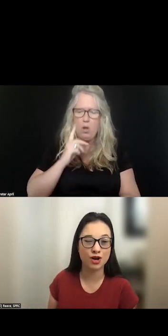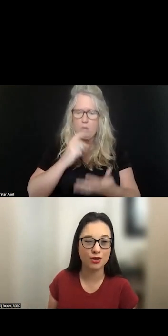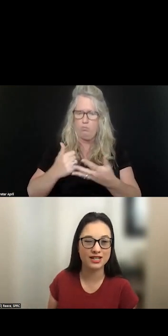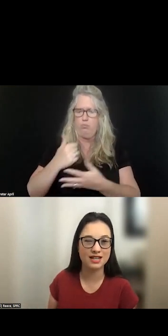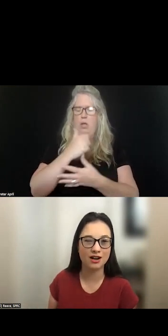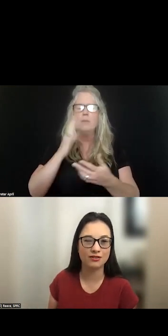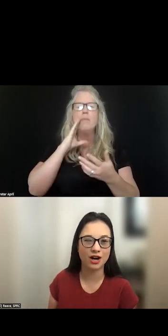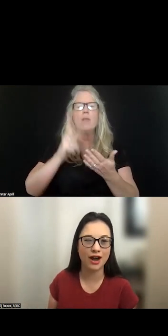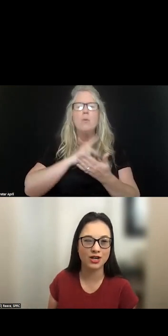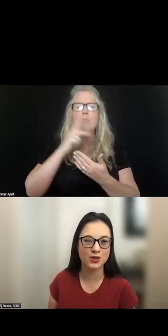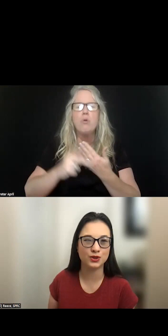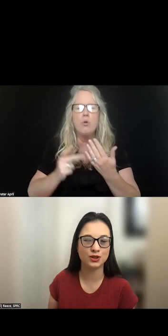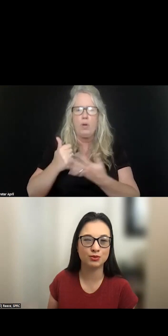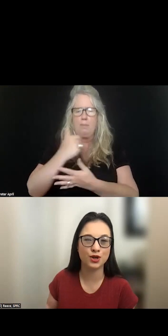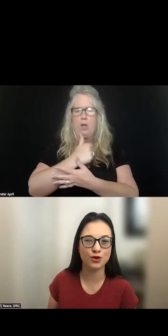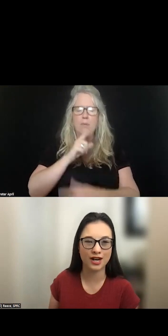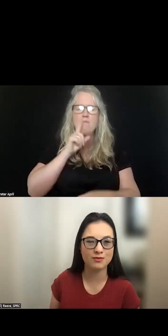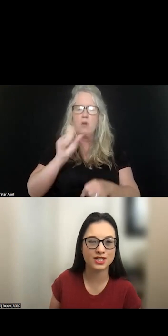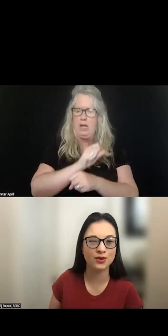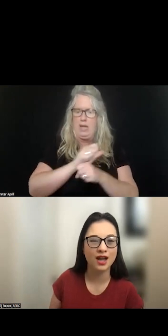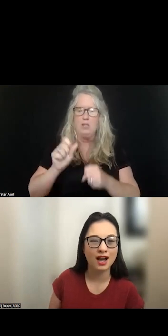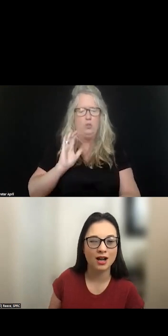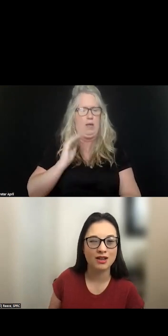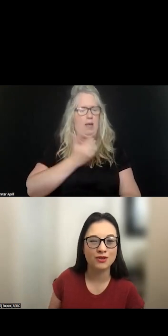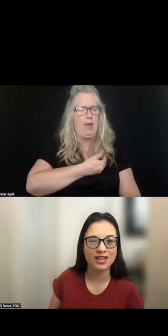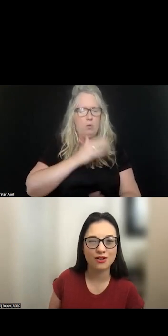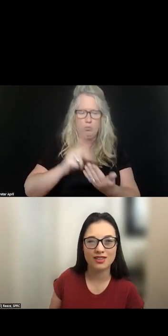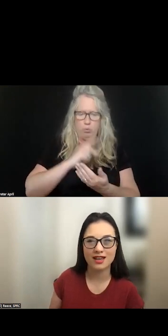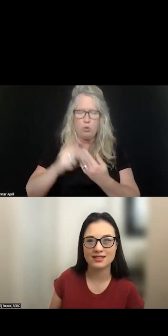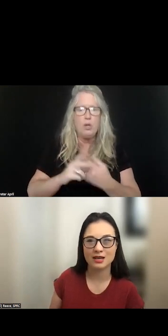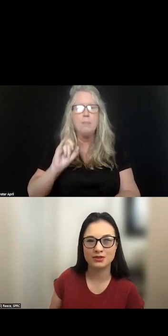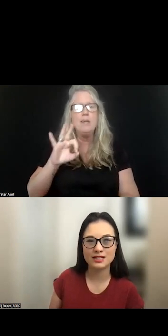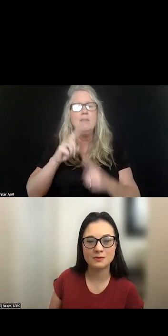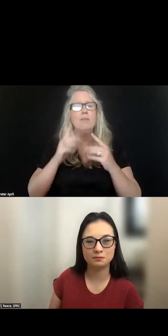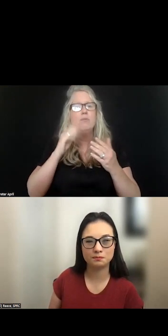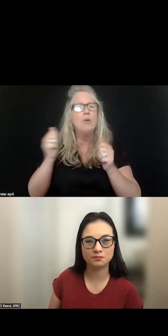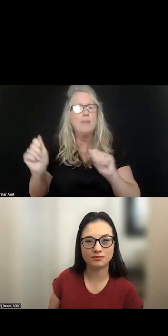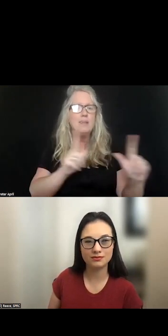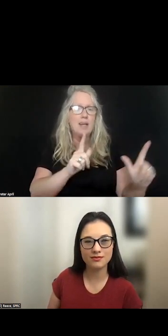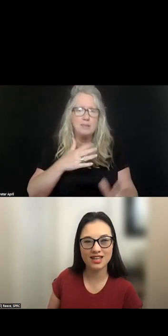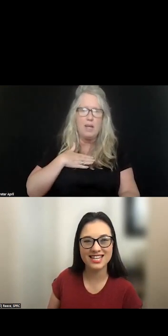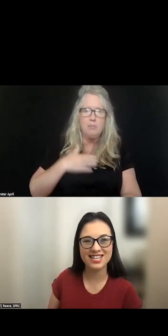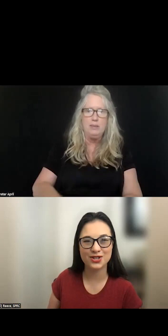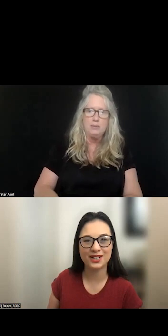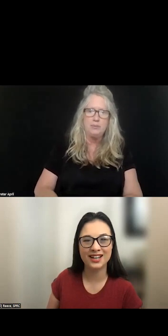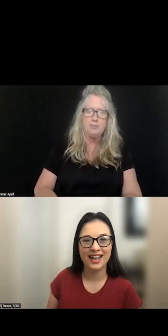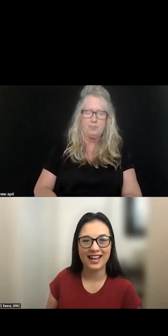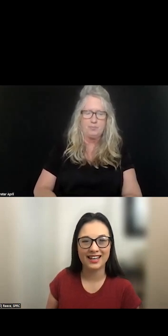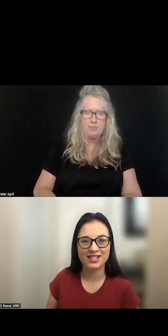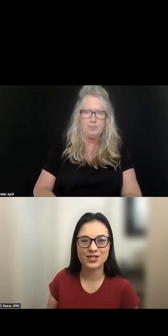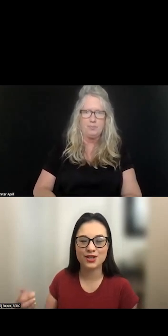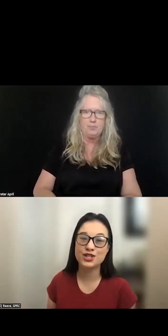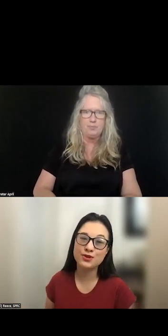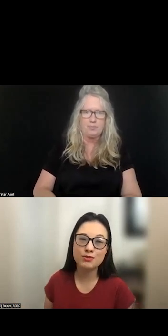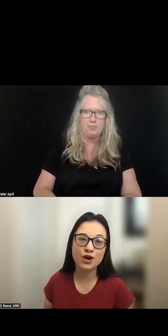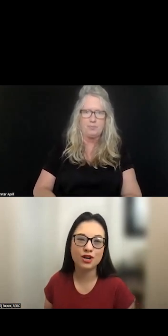program priorities of our actual program. So if we can go to the next slide, please. Thank you. And